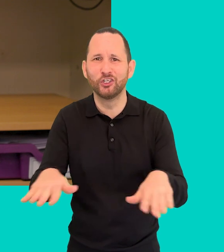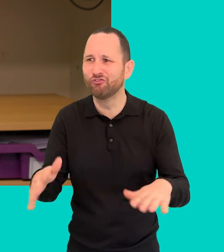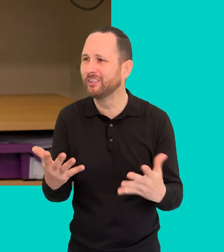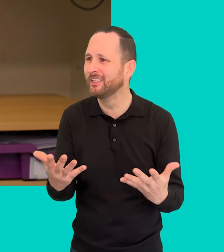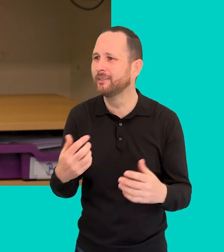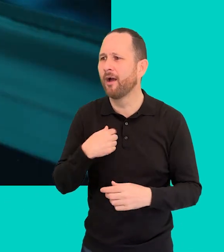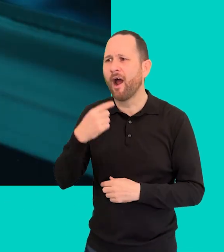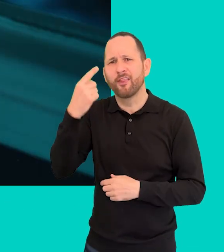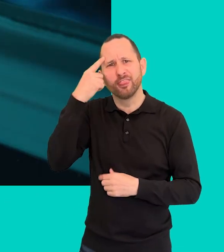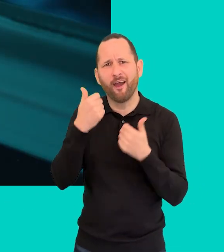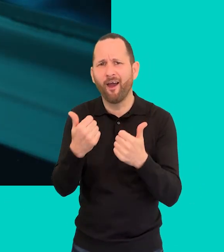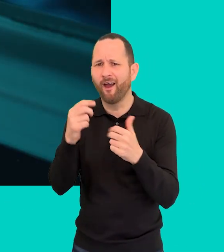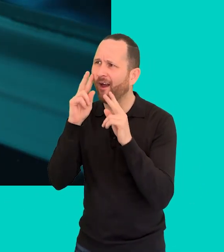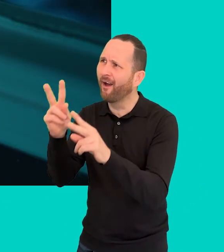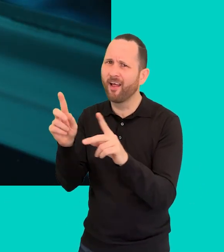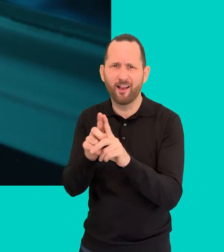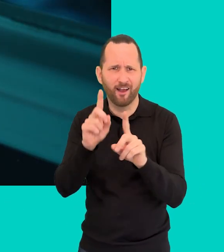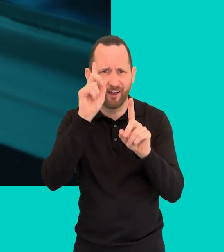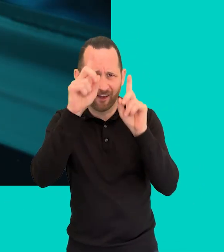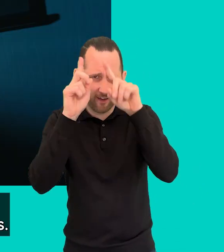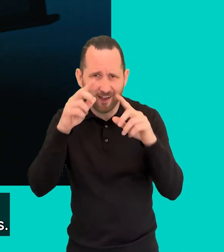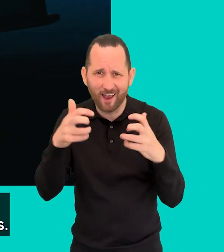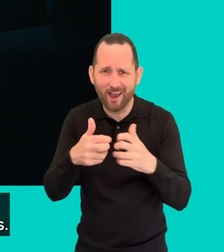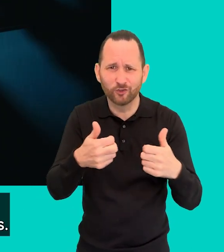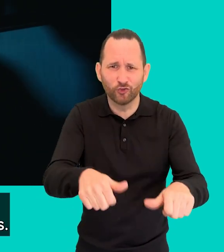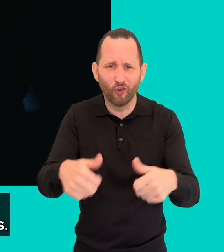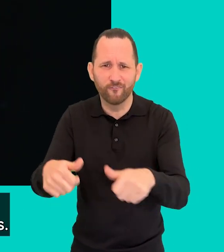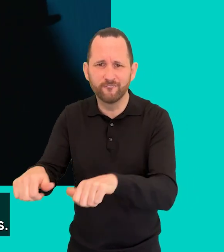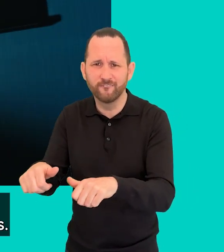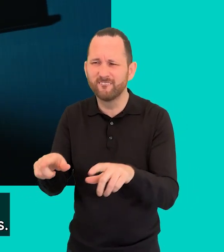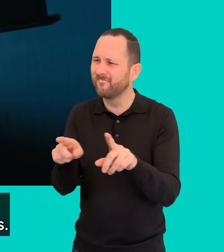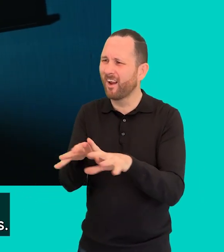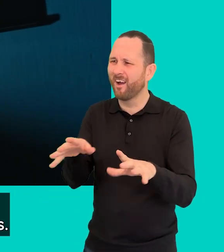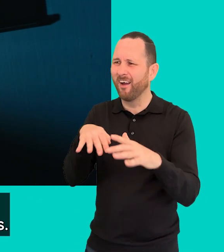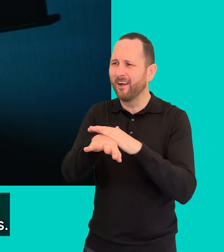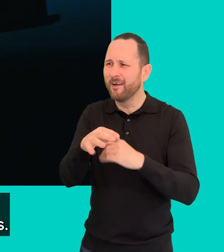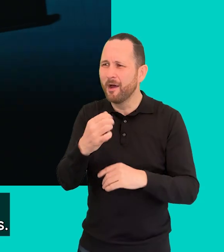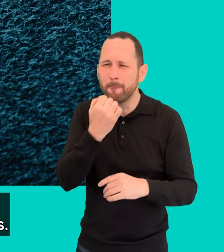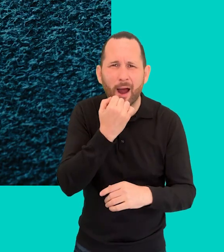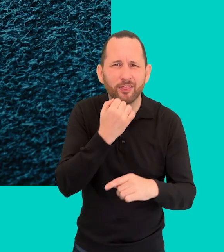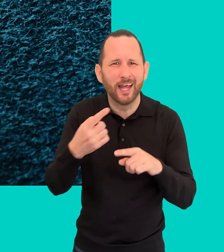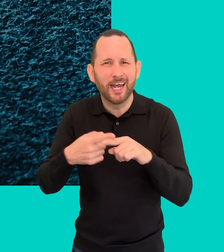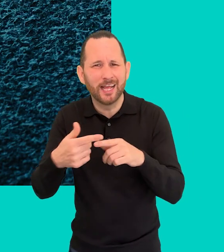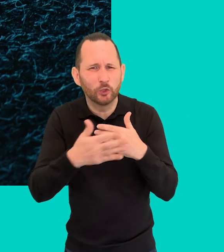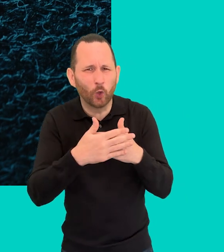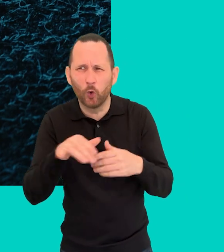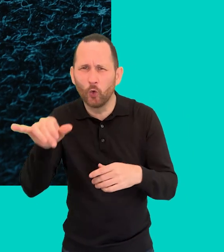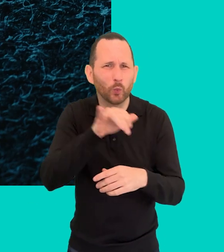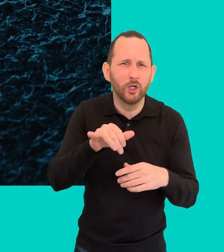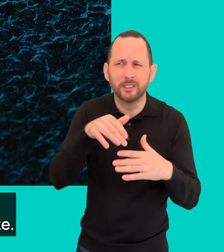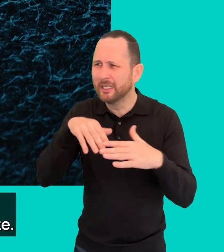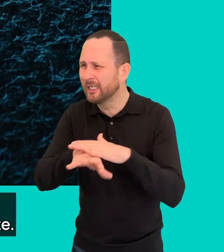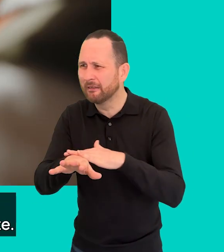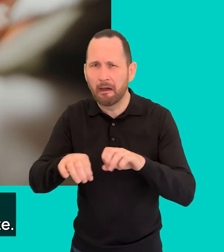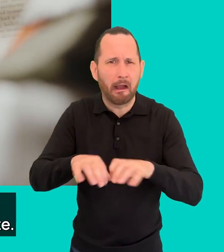like solve clues. Like one time the things were lost, that it said like maths, English on the doors, and they were all